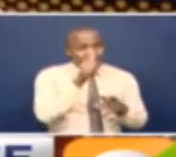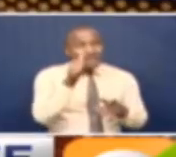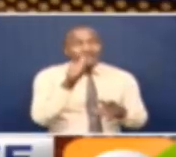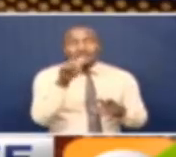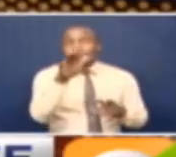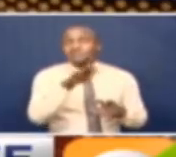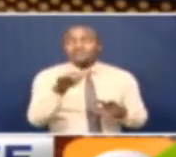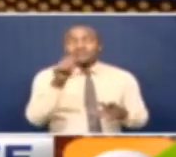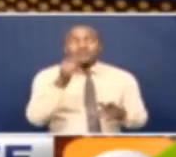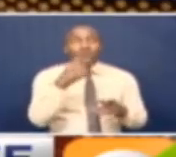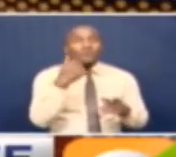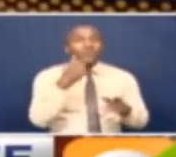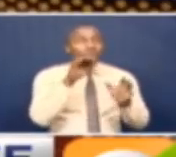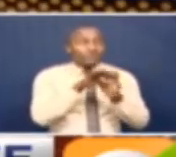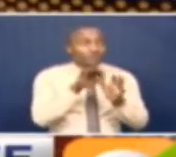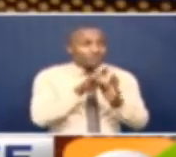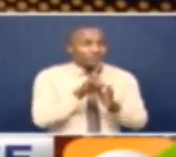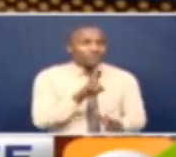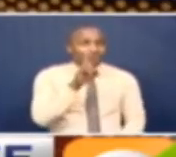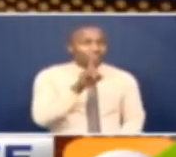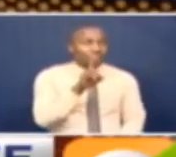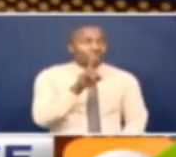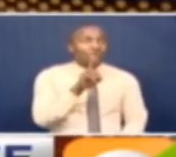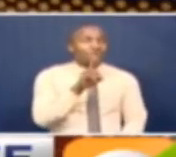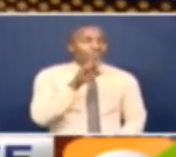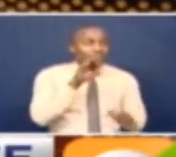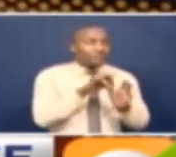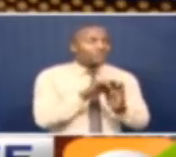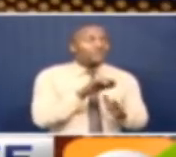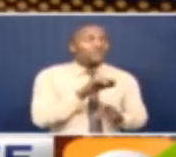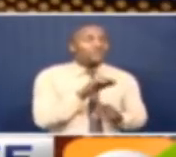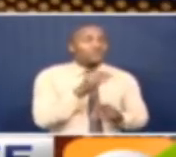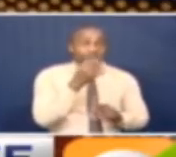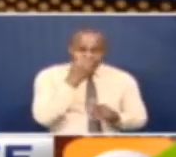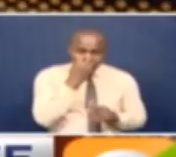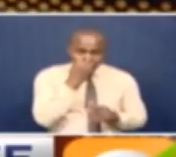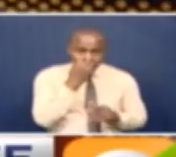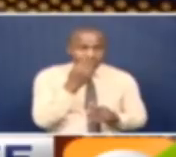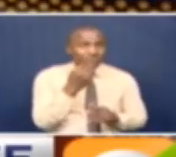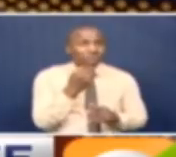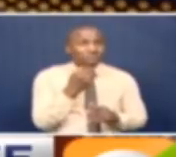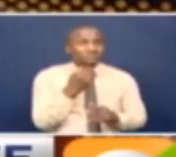that vote for Uhuru or vote for Ruto, Yang Sang,